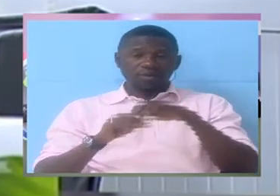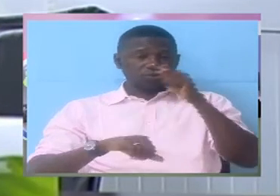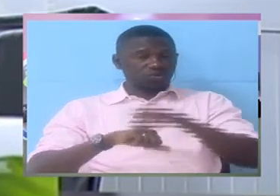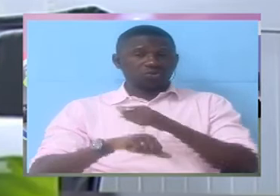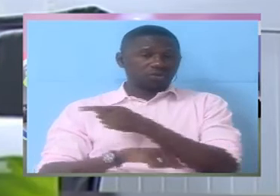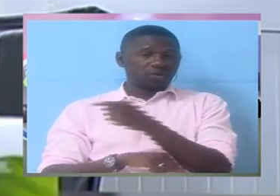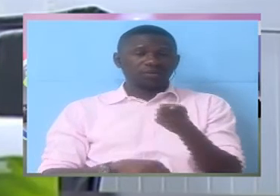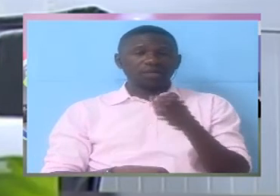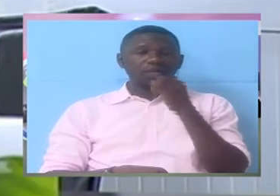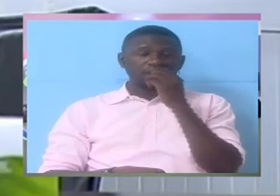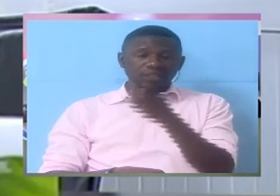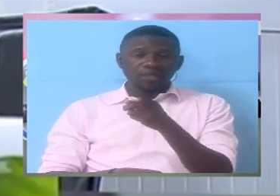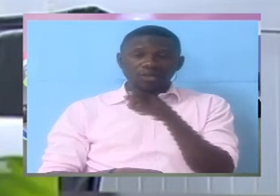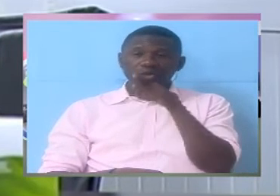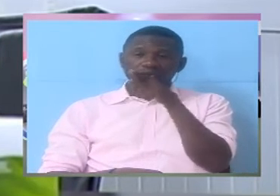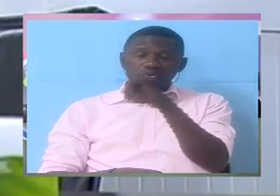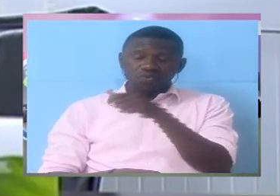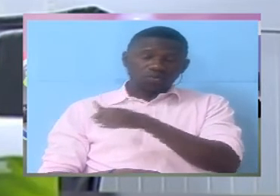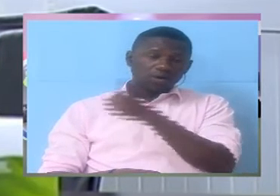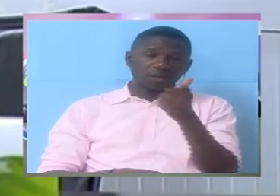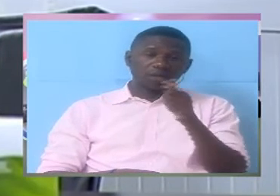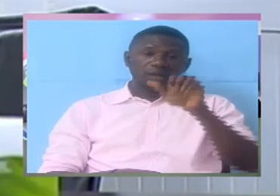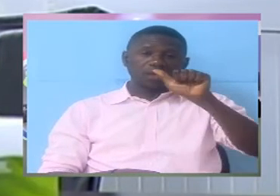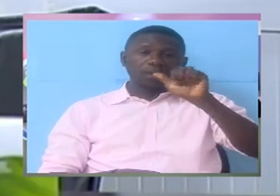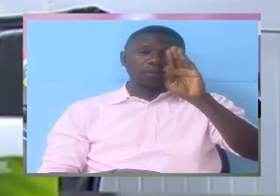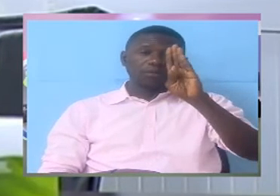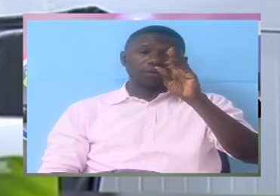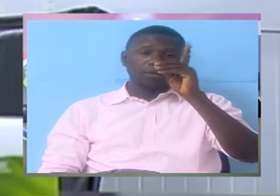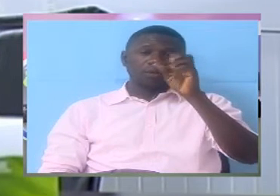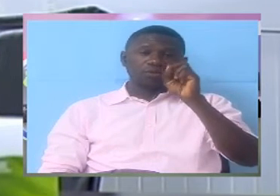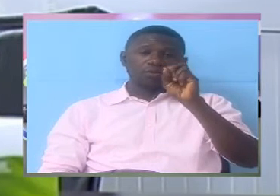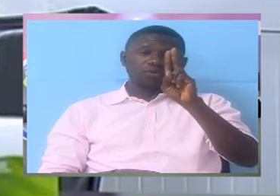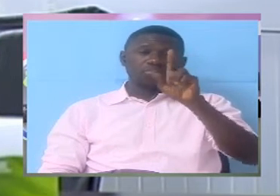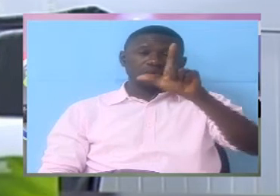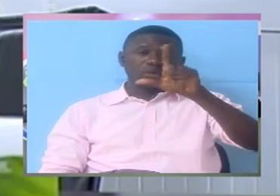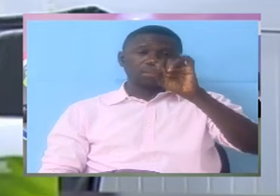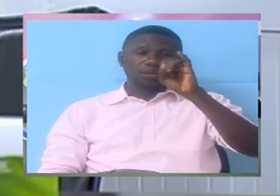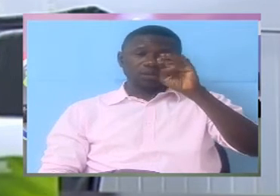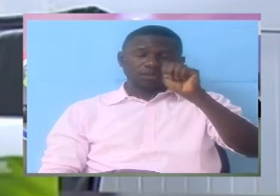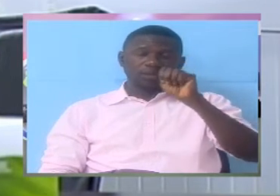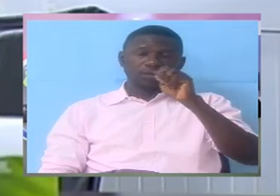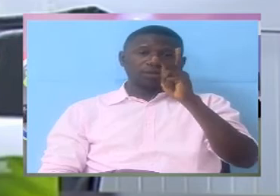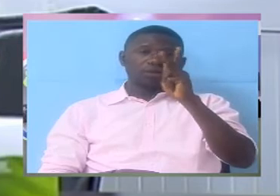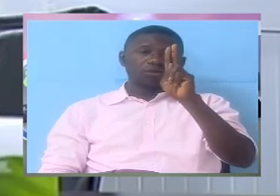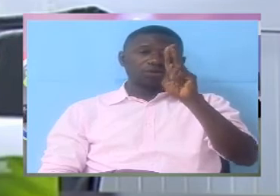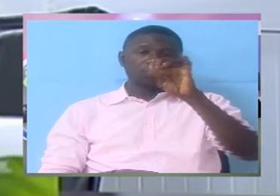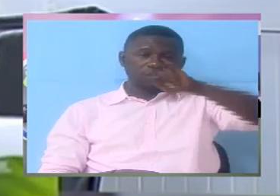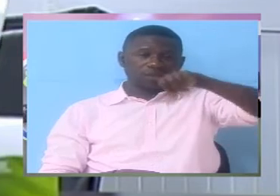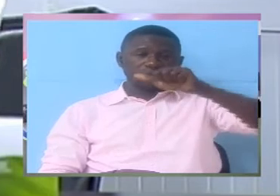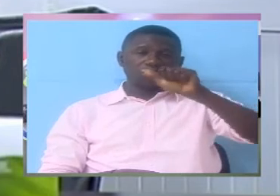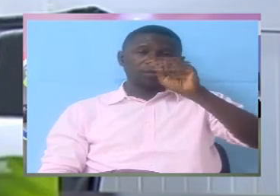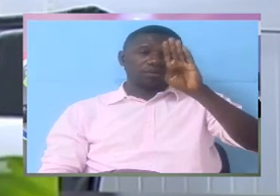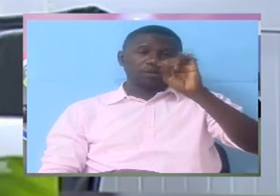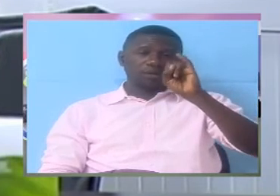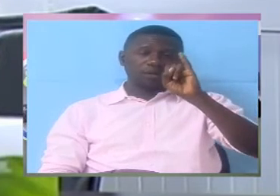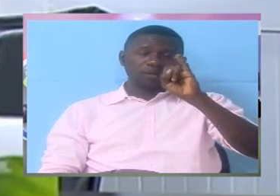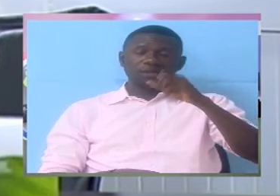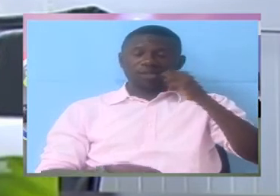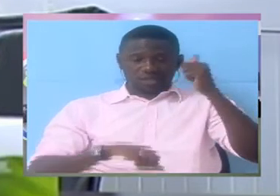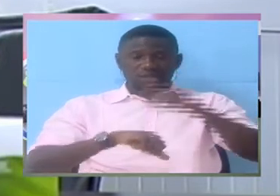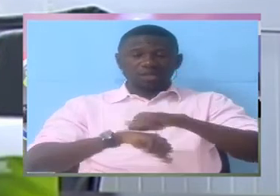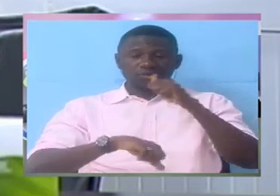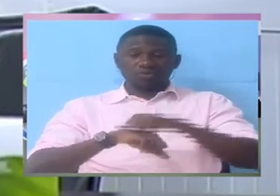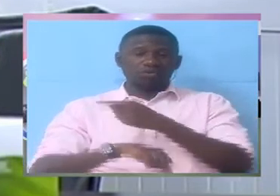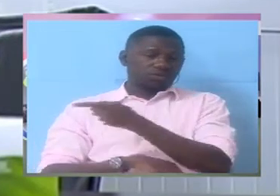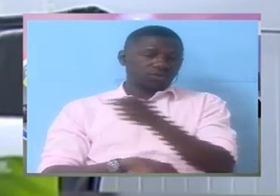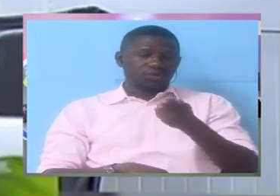tajire yale ko itening Abdoulaye Kujabi al tolle ketam wolde menu ye tajire ya. When these people were arrested, biriye nyulu muta taken to the